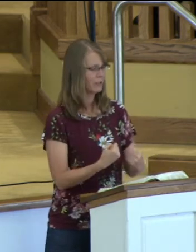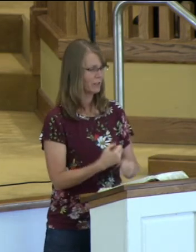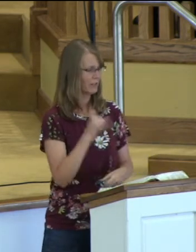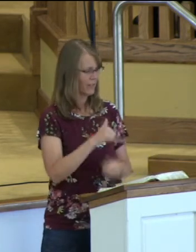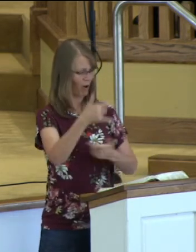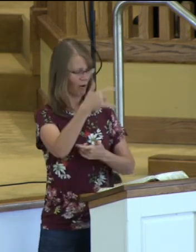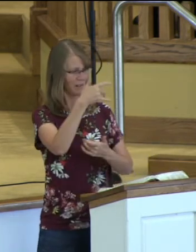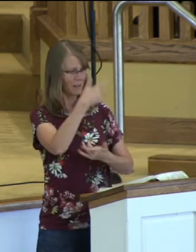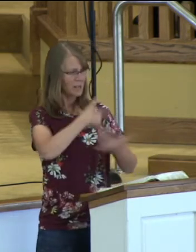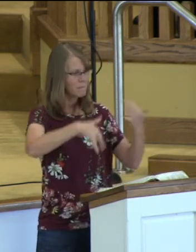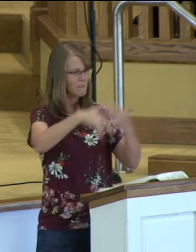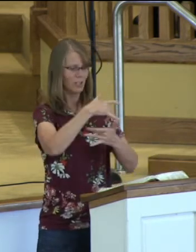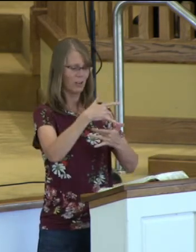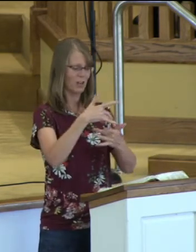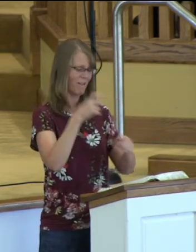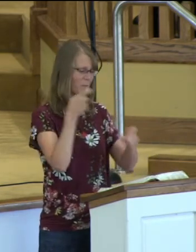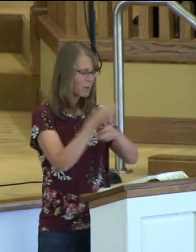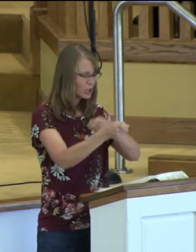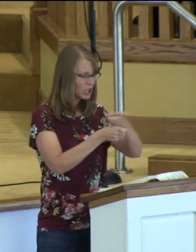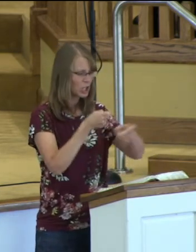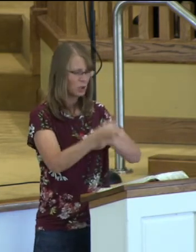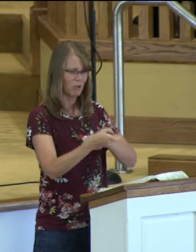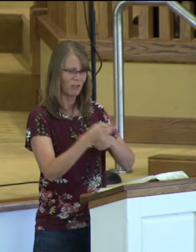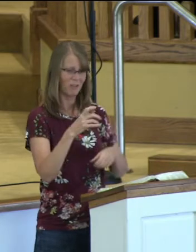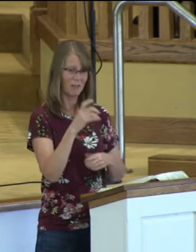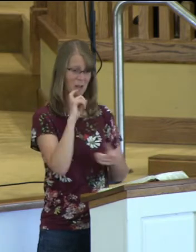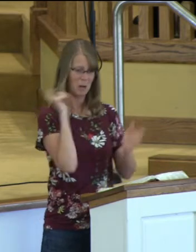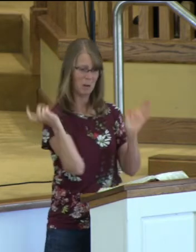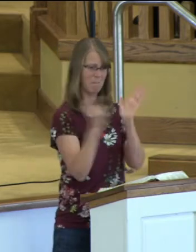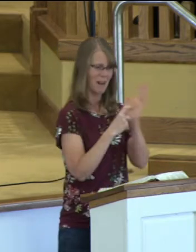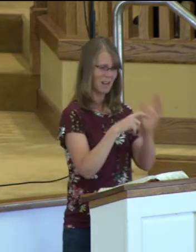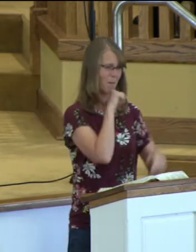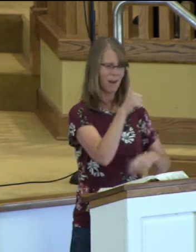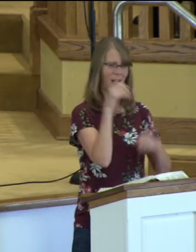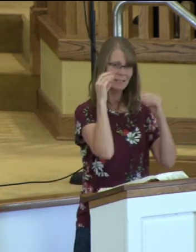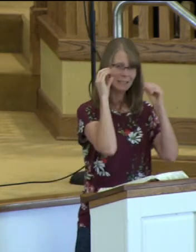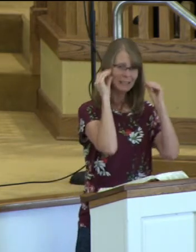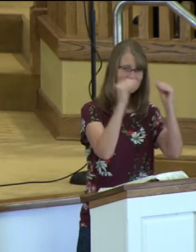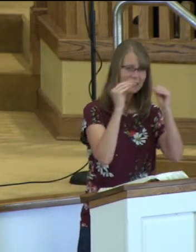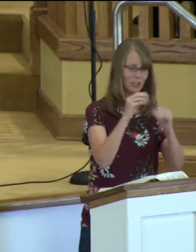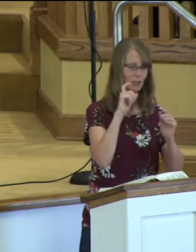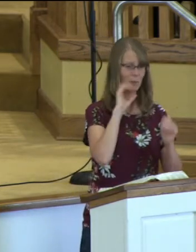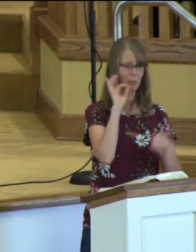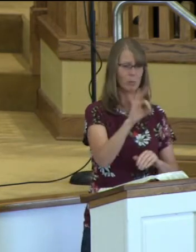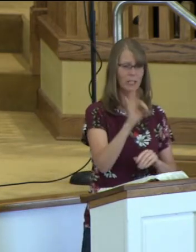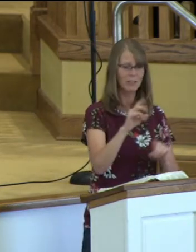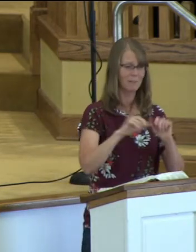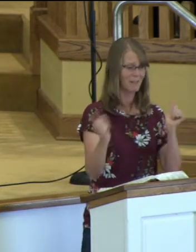of persecution, they were commanded not to preach or teach, but that did not stop them.